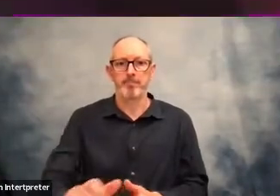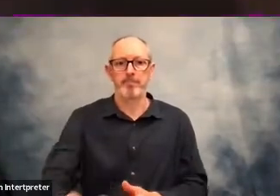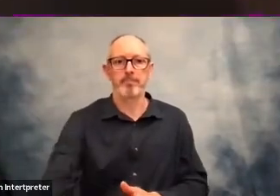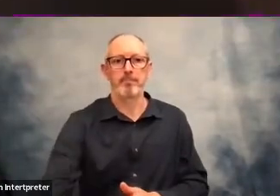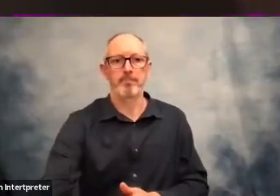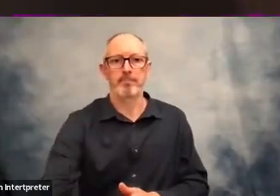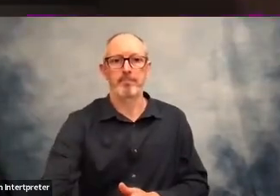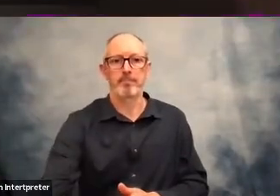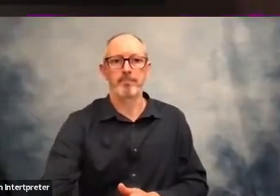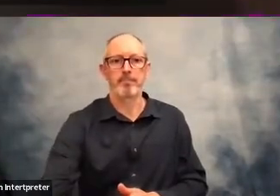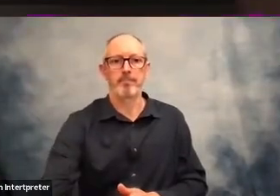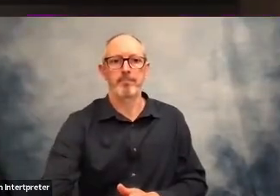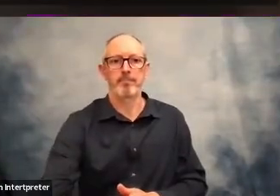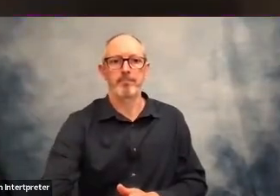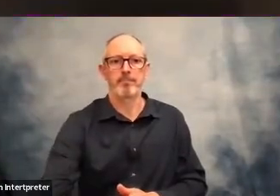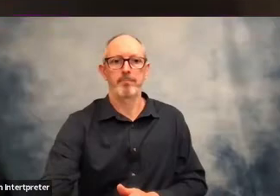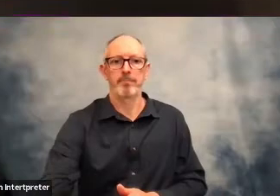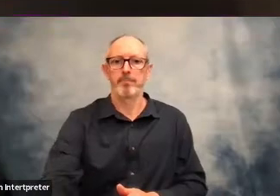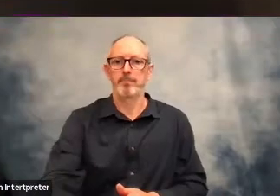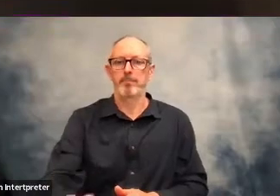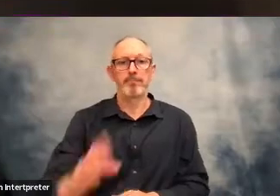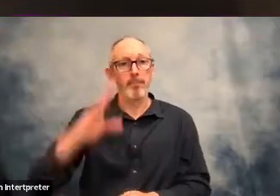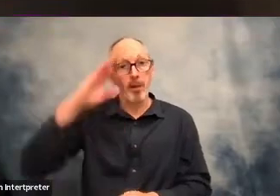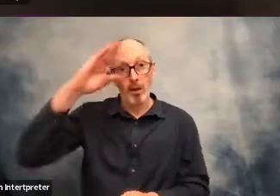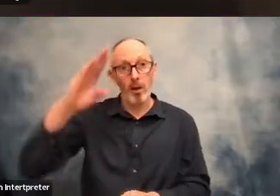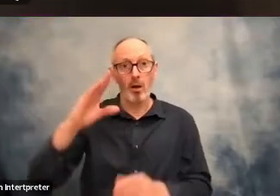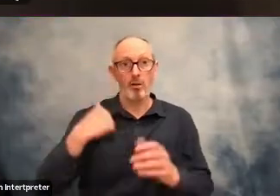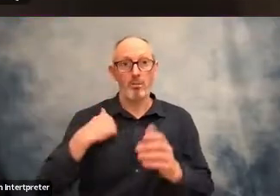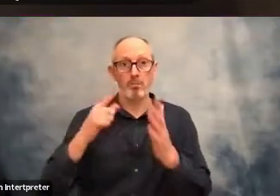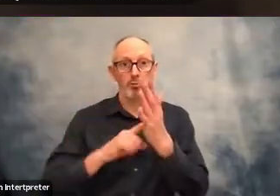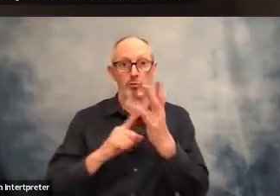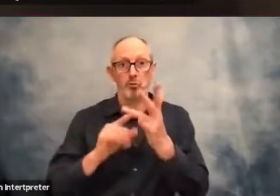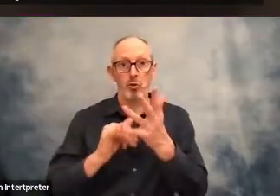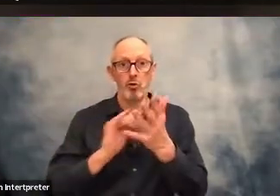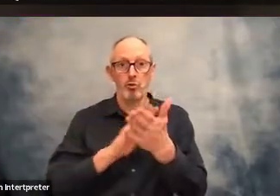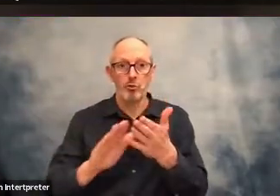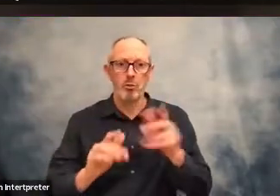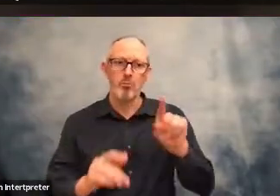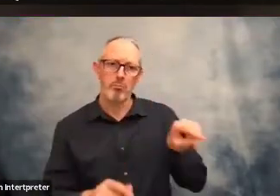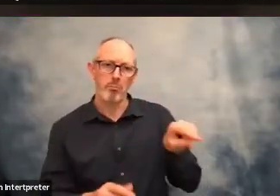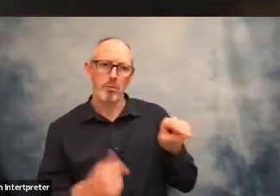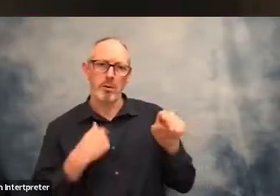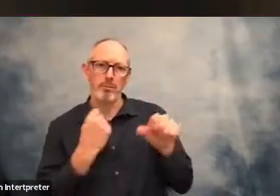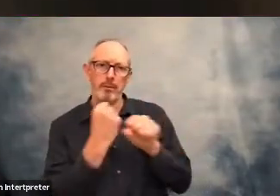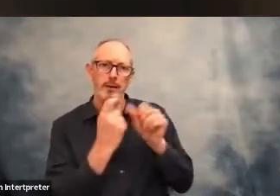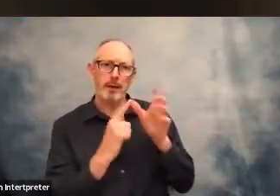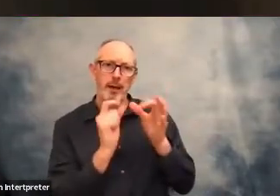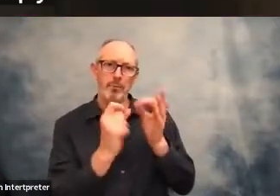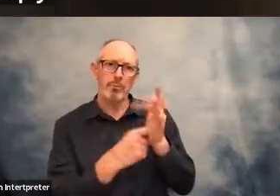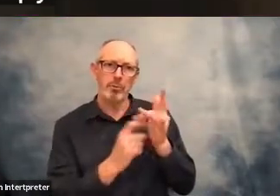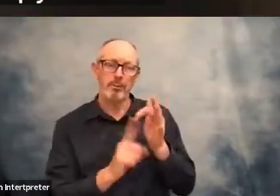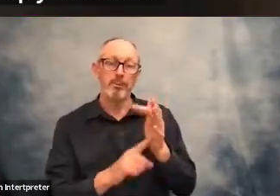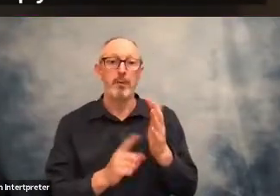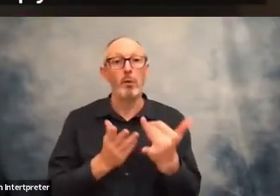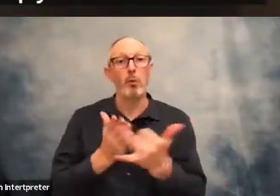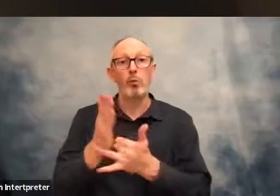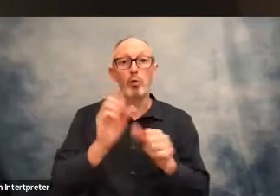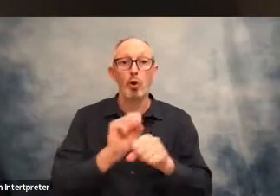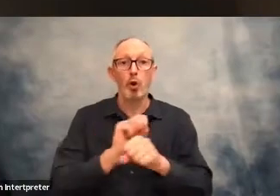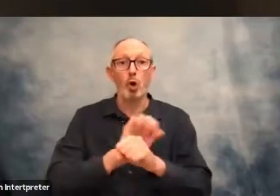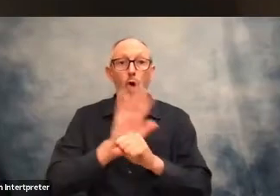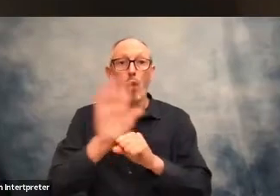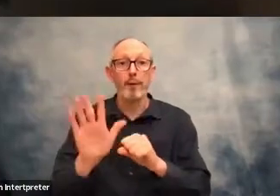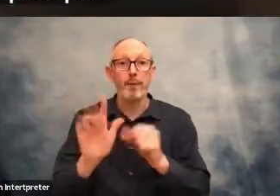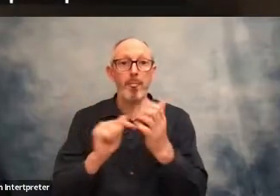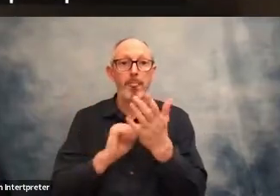Hi, I'm Josh, co-founder and CEO of Squidly. And I'm Gabriel, co-founder and CTO. During COVID, therapy moved online